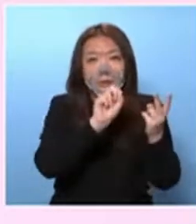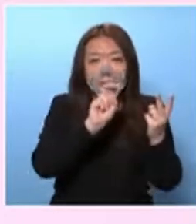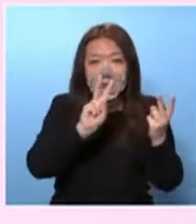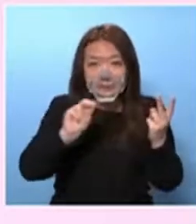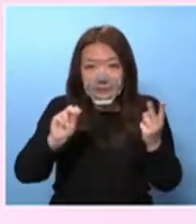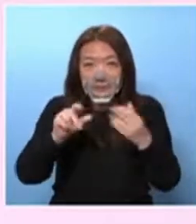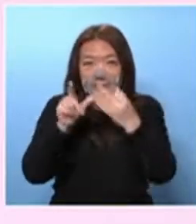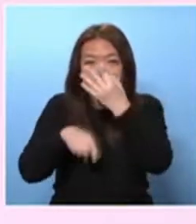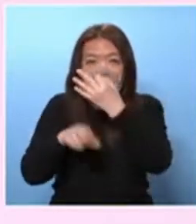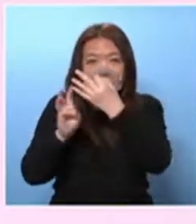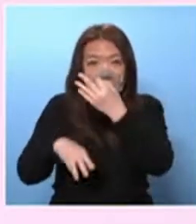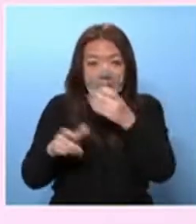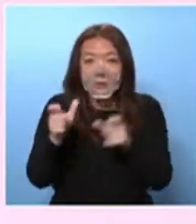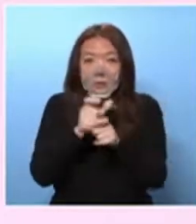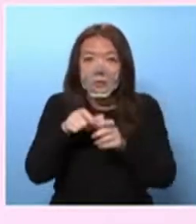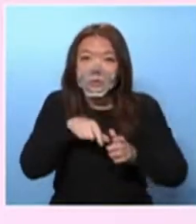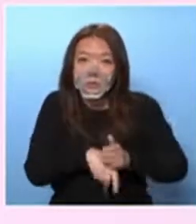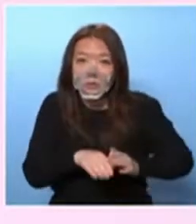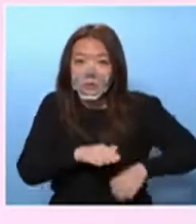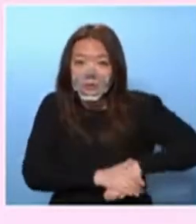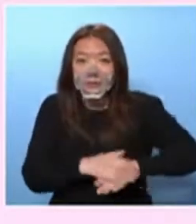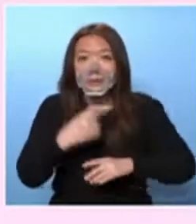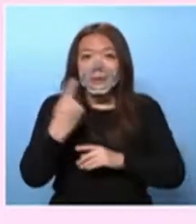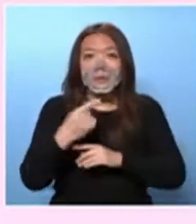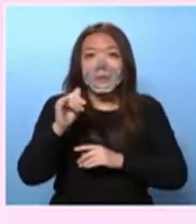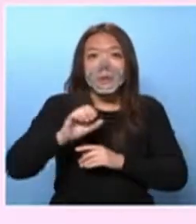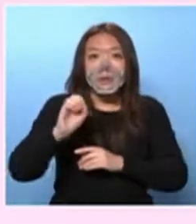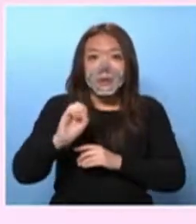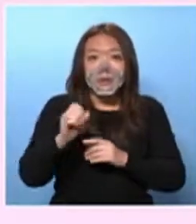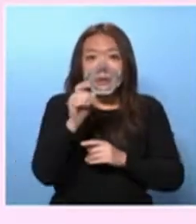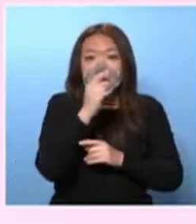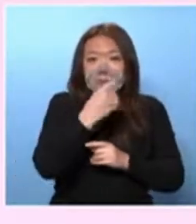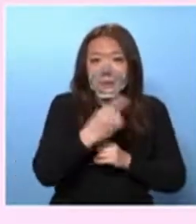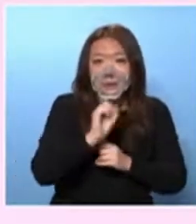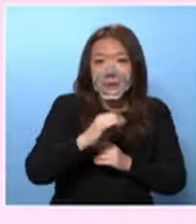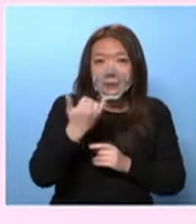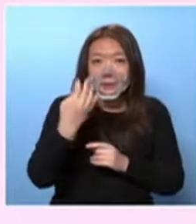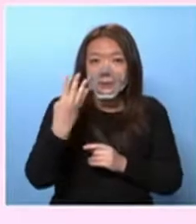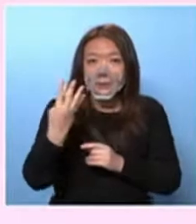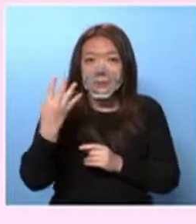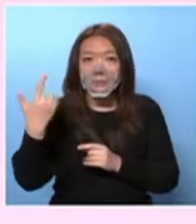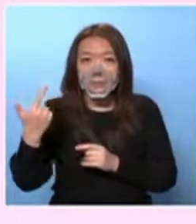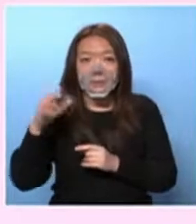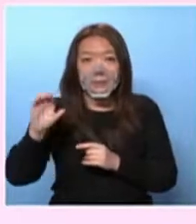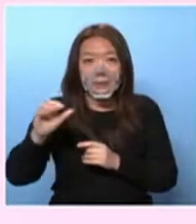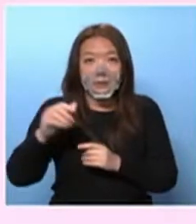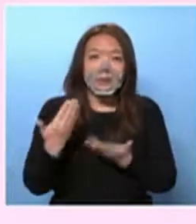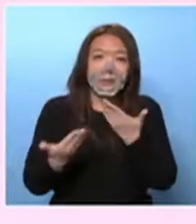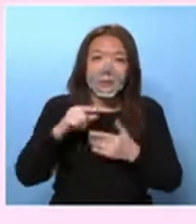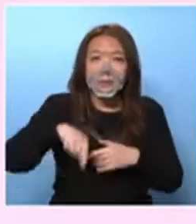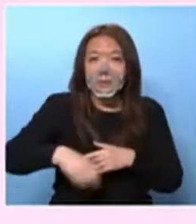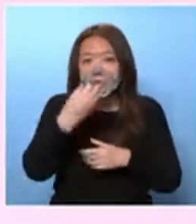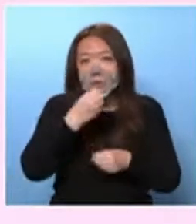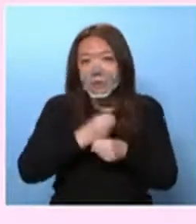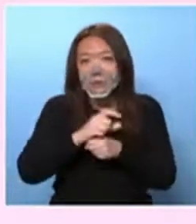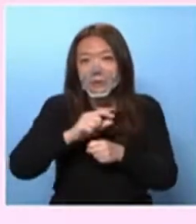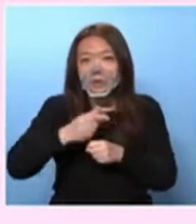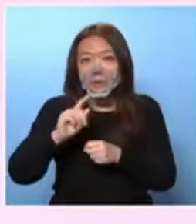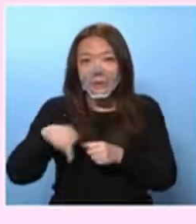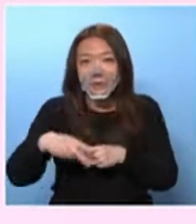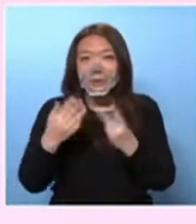Fiscal reserves are estimated at $1.065 trillion by the end of March 2027,